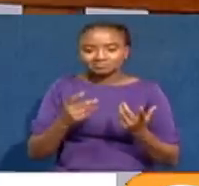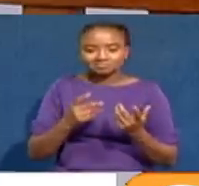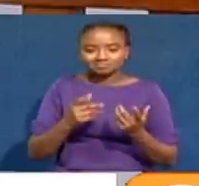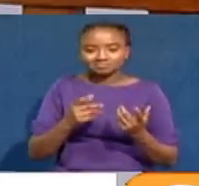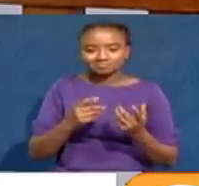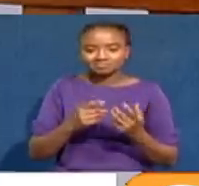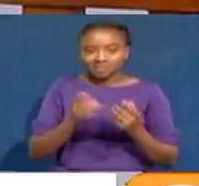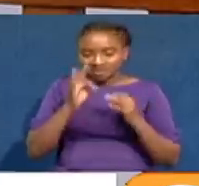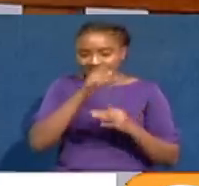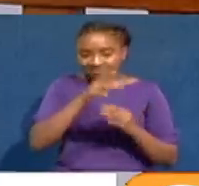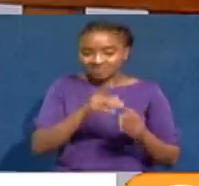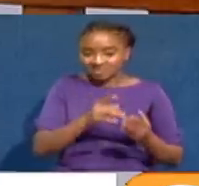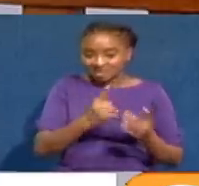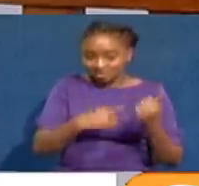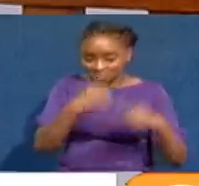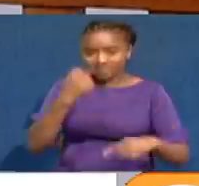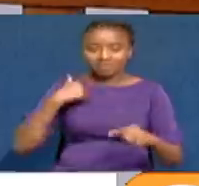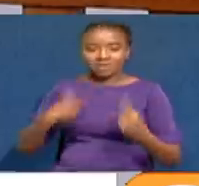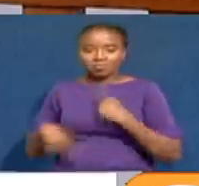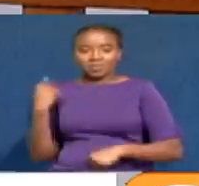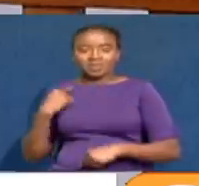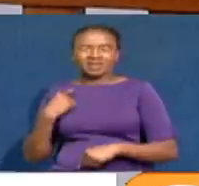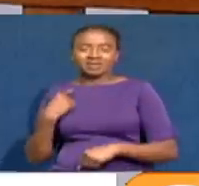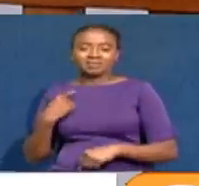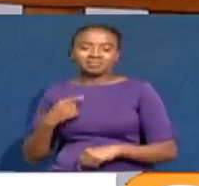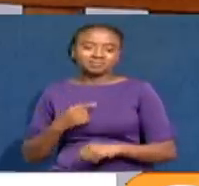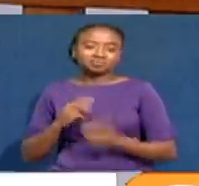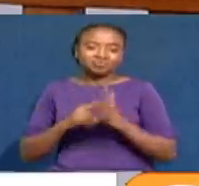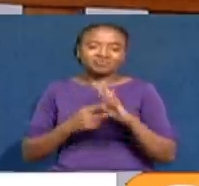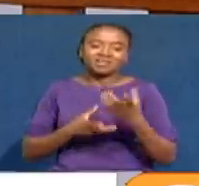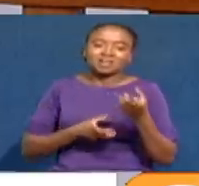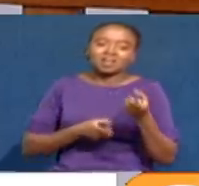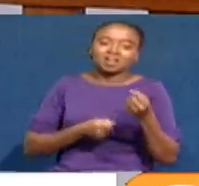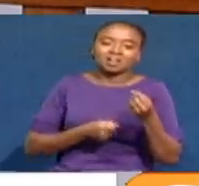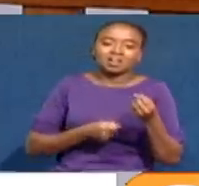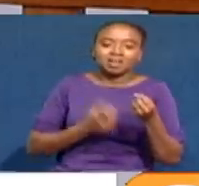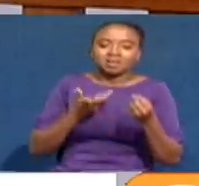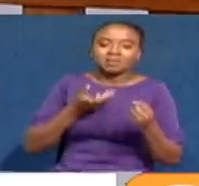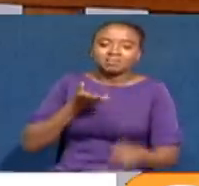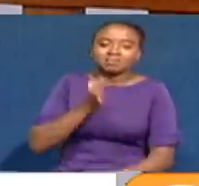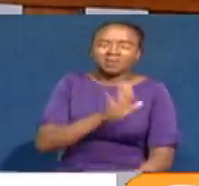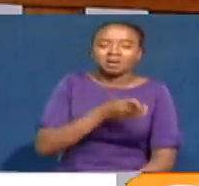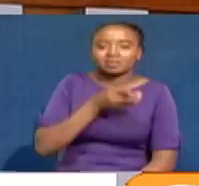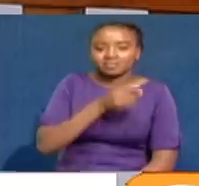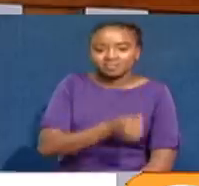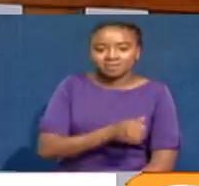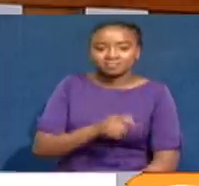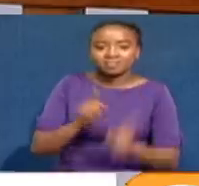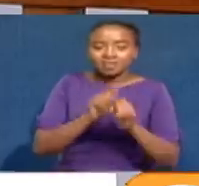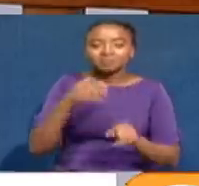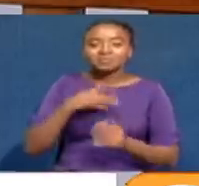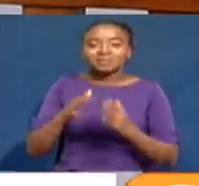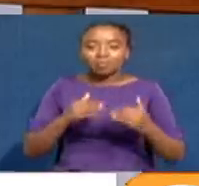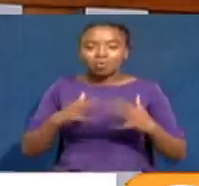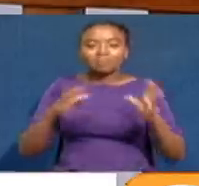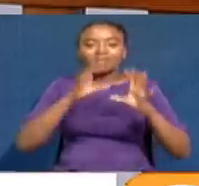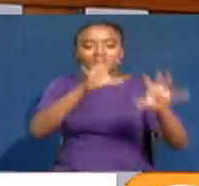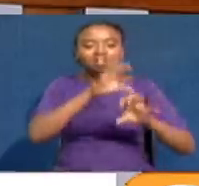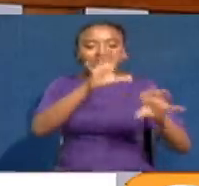so and so, so they are actually paying a debt. Now, in the process of paying a debt, they are very eloquent at insulting the